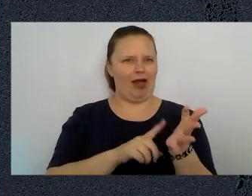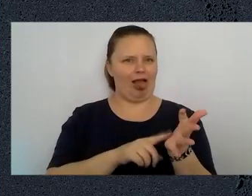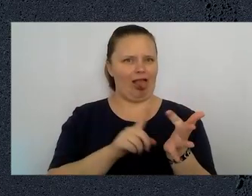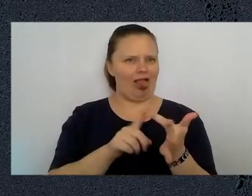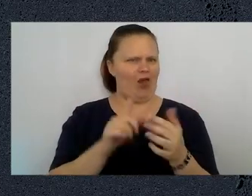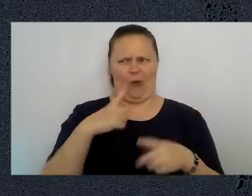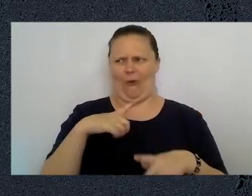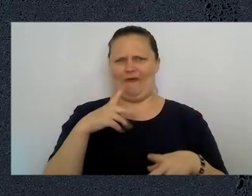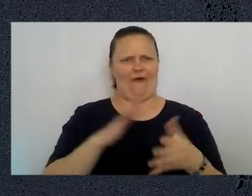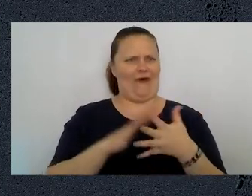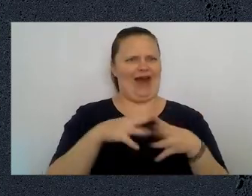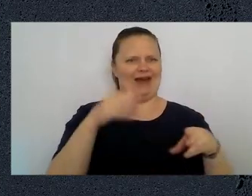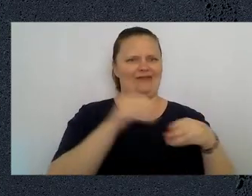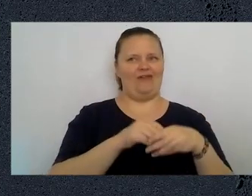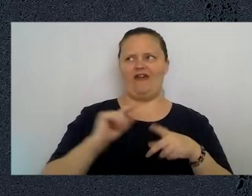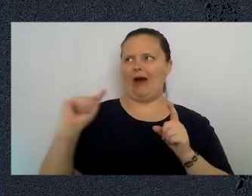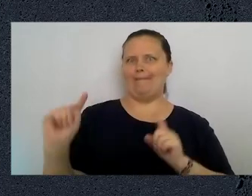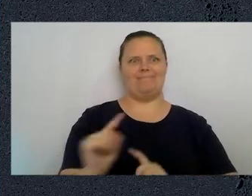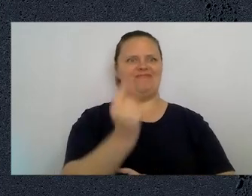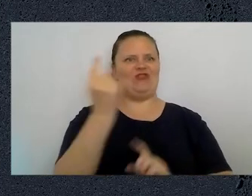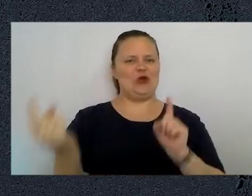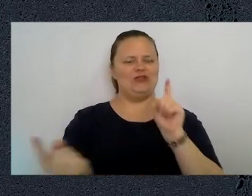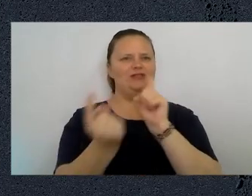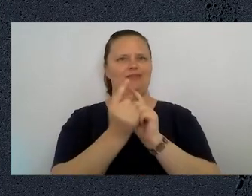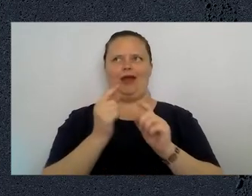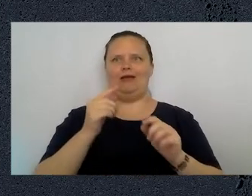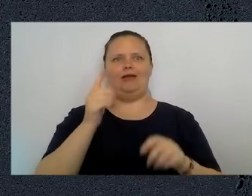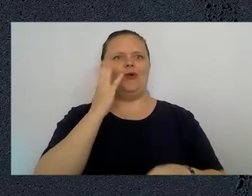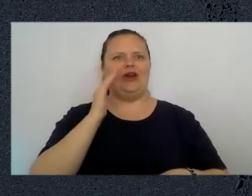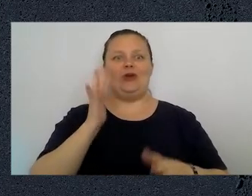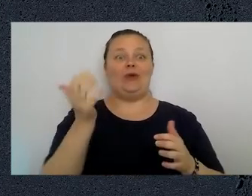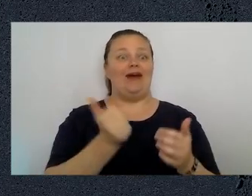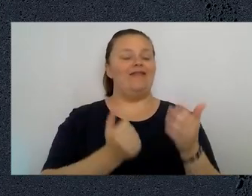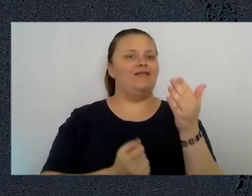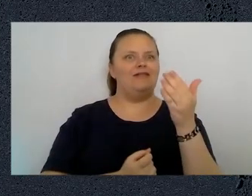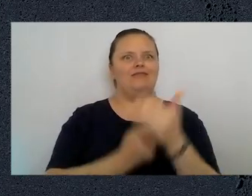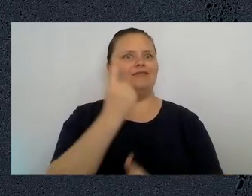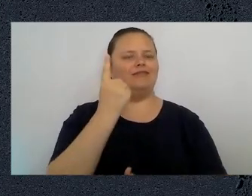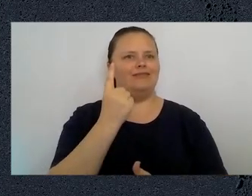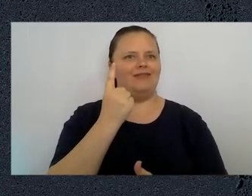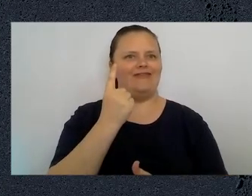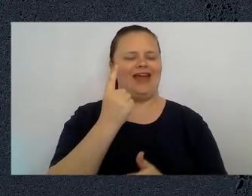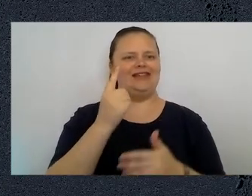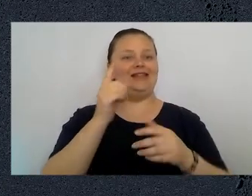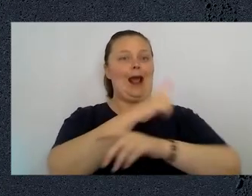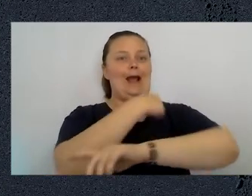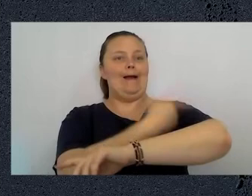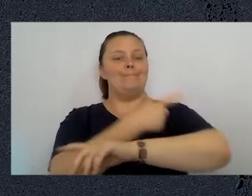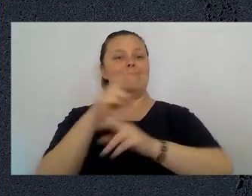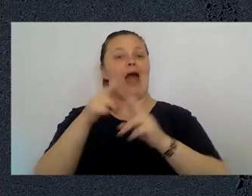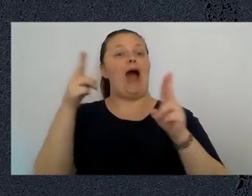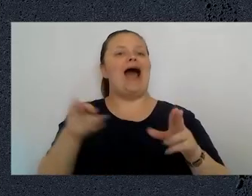were running incredible events and I got to be involved in some of them at the Powerhouse Museum of Arts and Sciences in